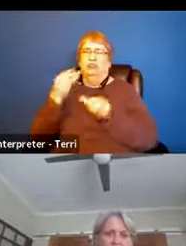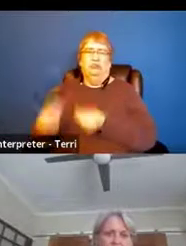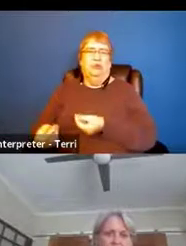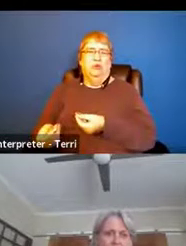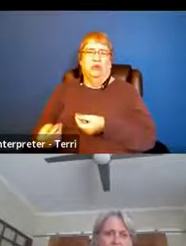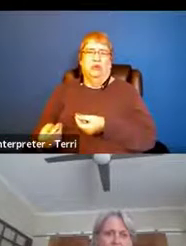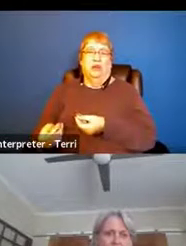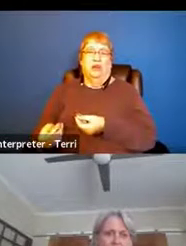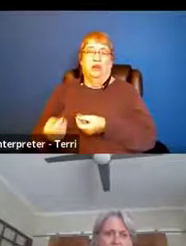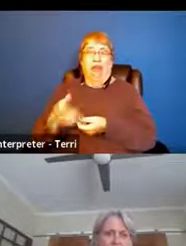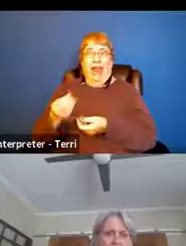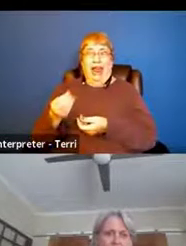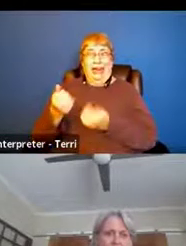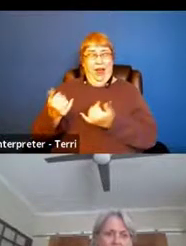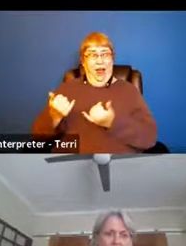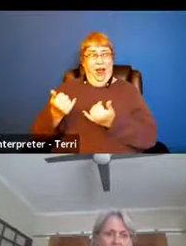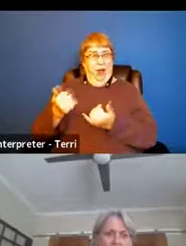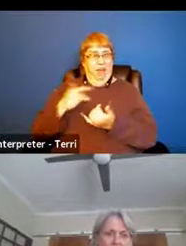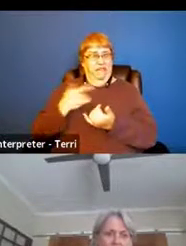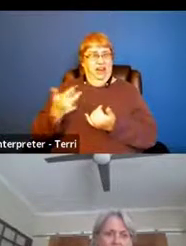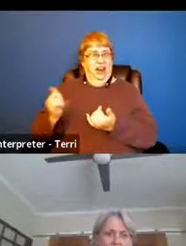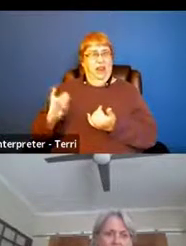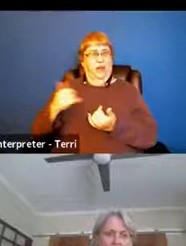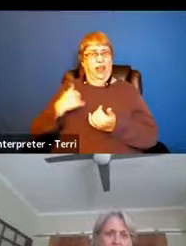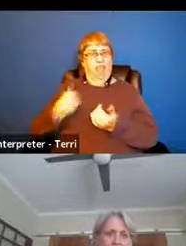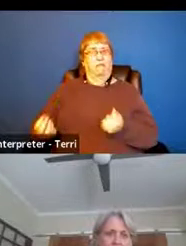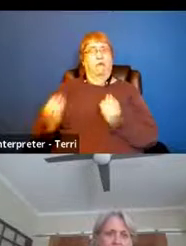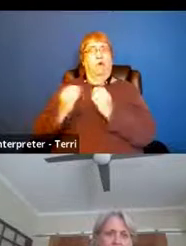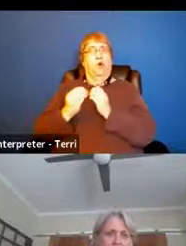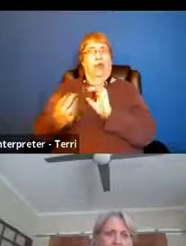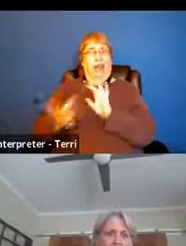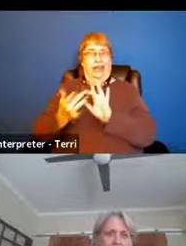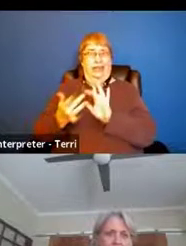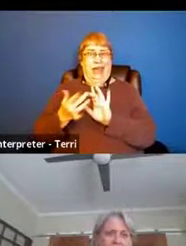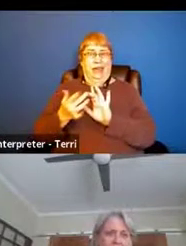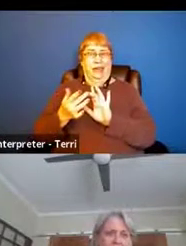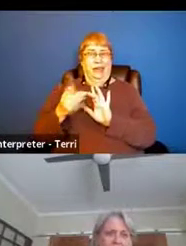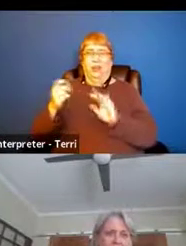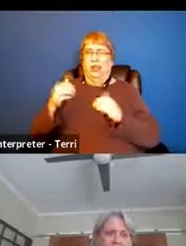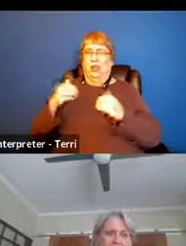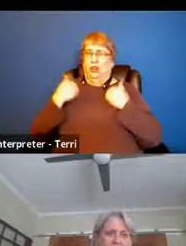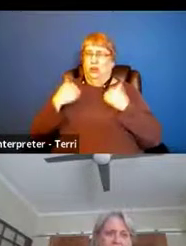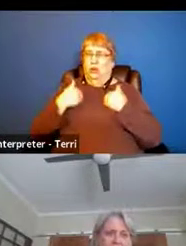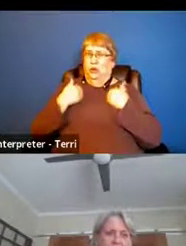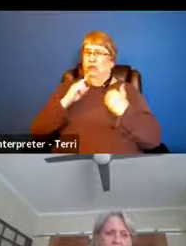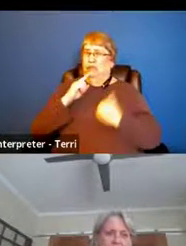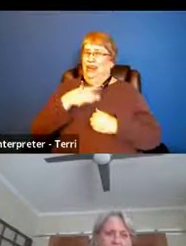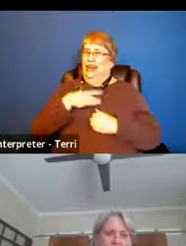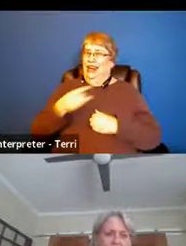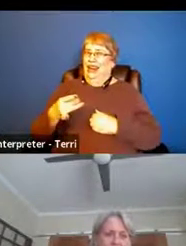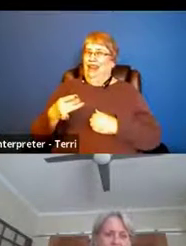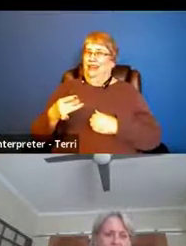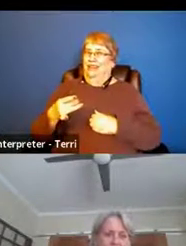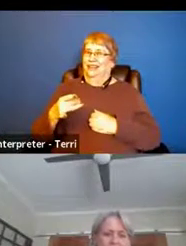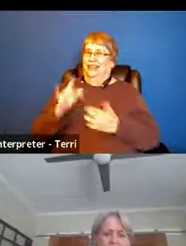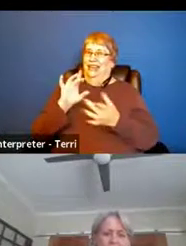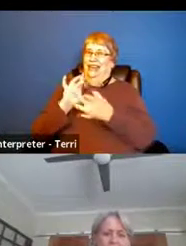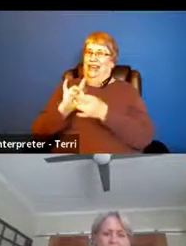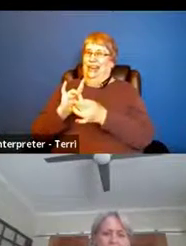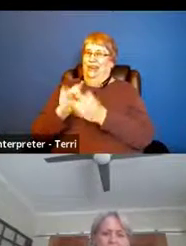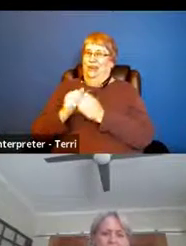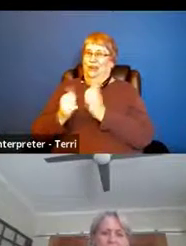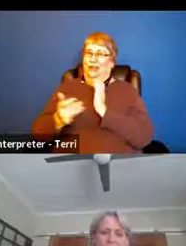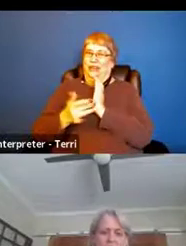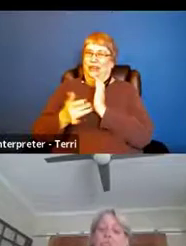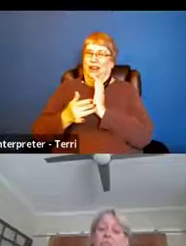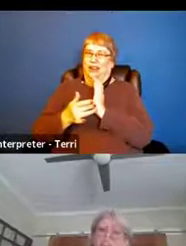is up in a lot of areas of our programming because, you know, youth are really liking to connect via technology. I'd say the exception is groups. They